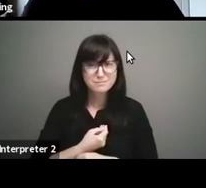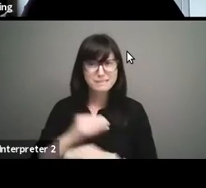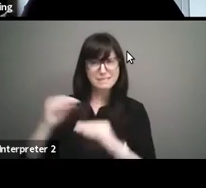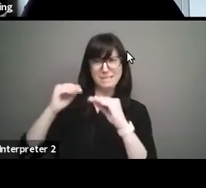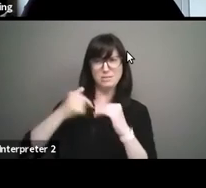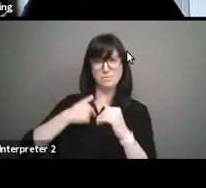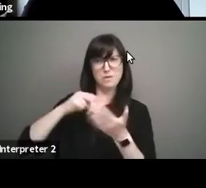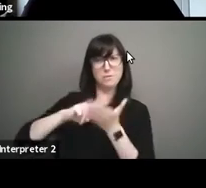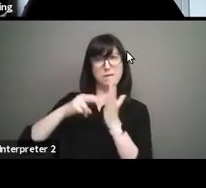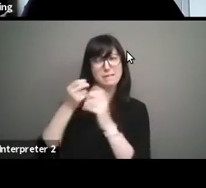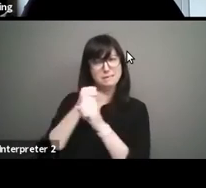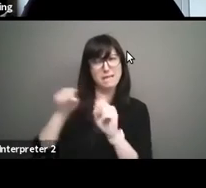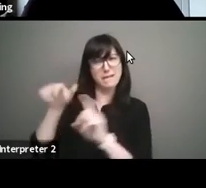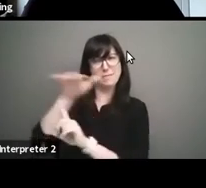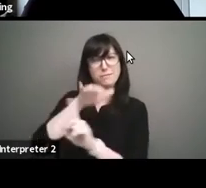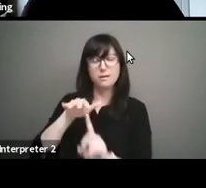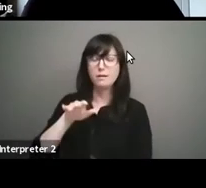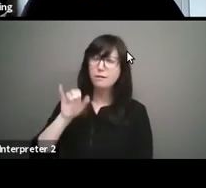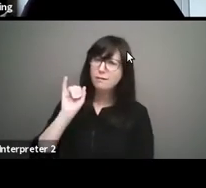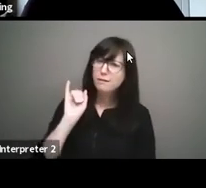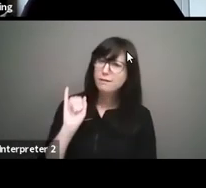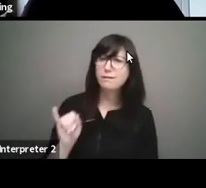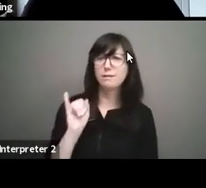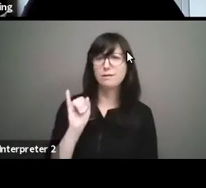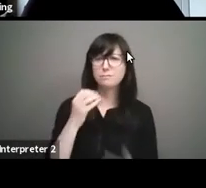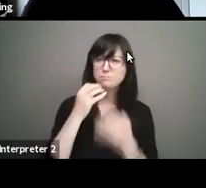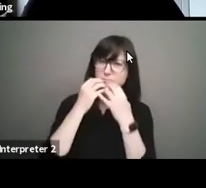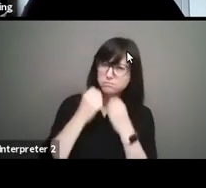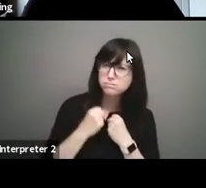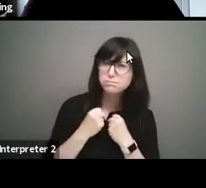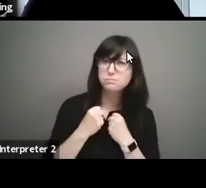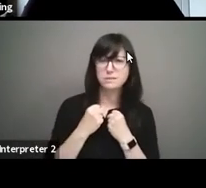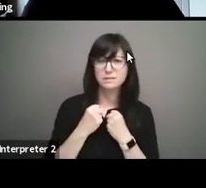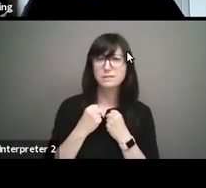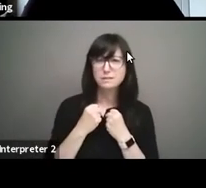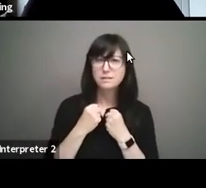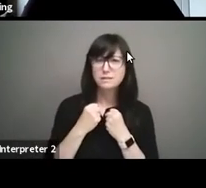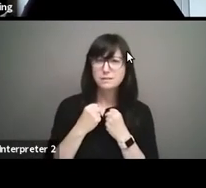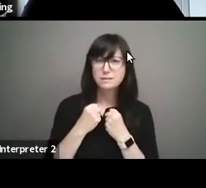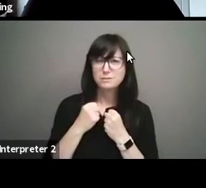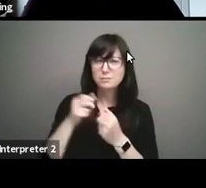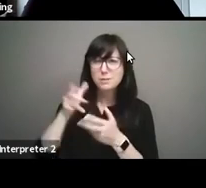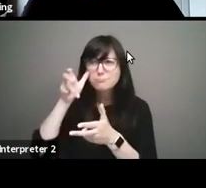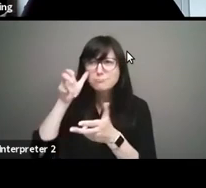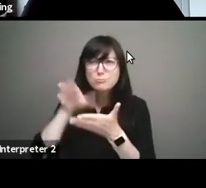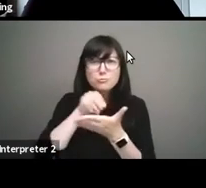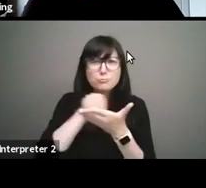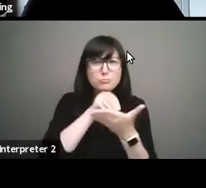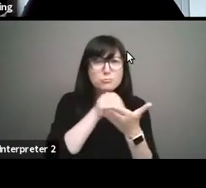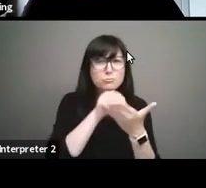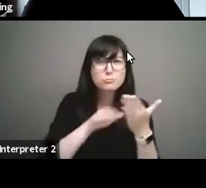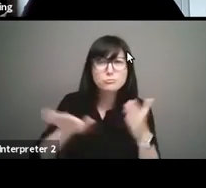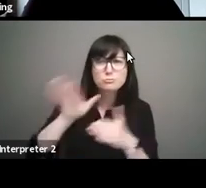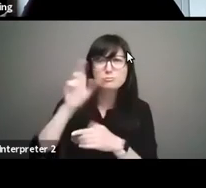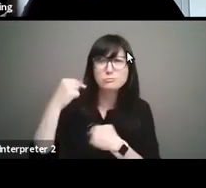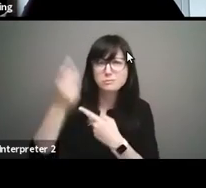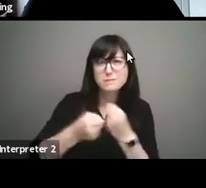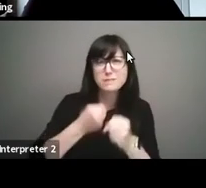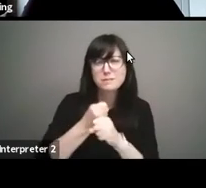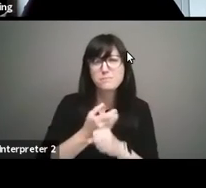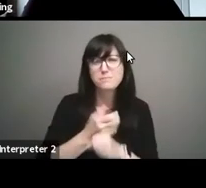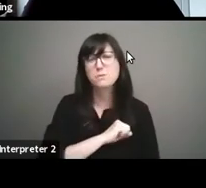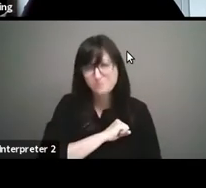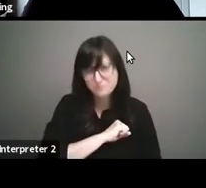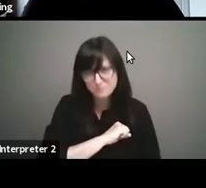appreciate all of that, all of those learnings that I've come to receive over the years. So Migwech, hi, thanks